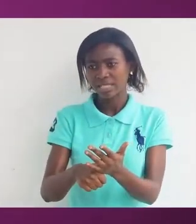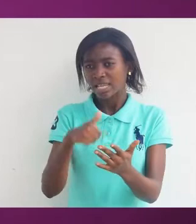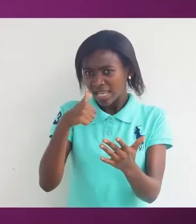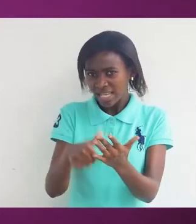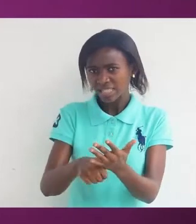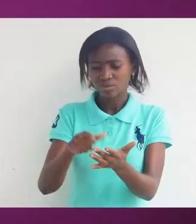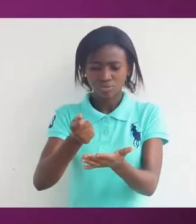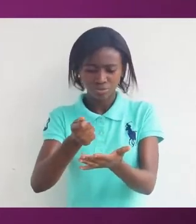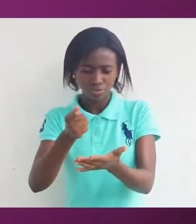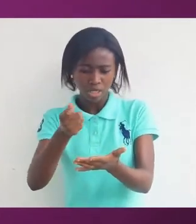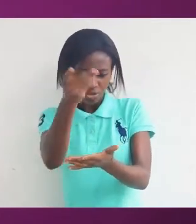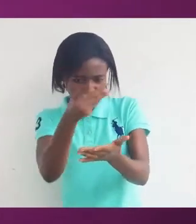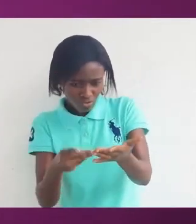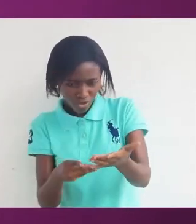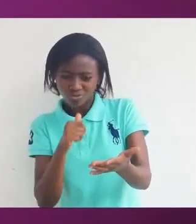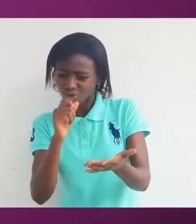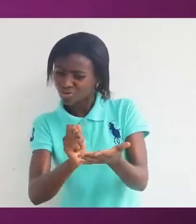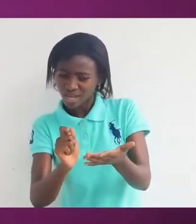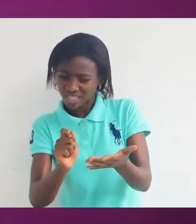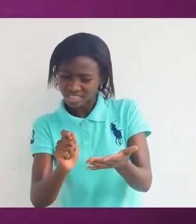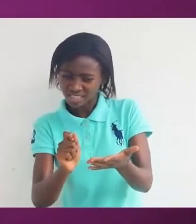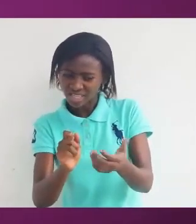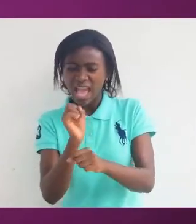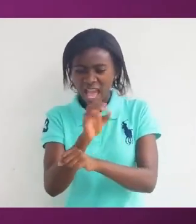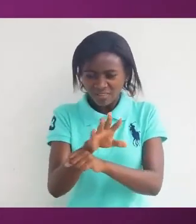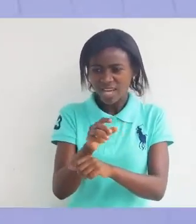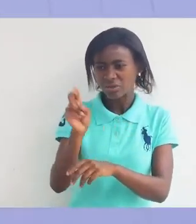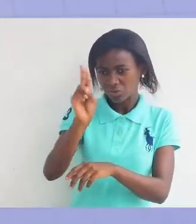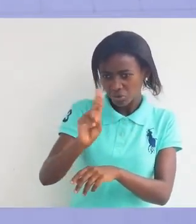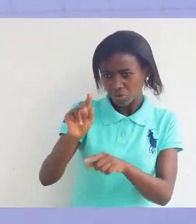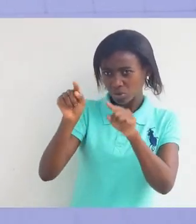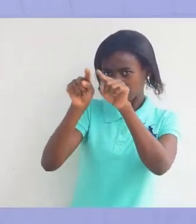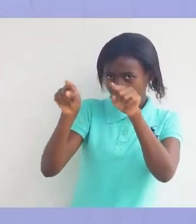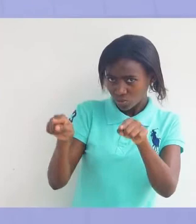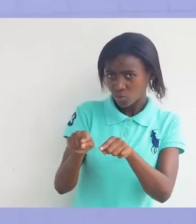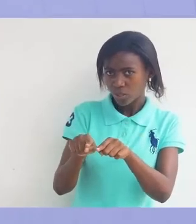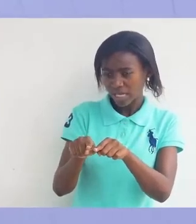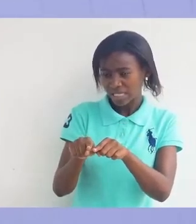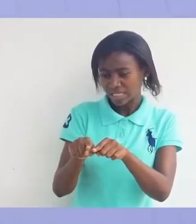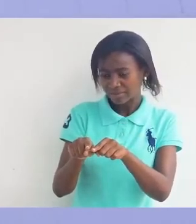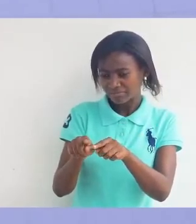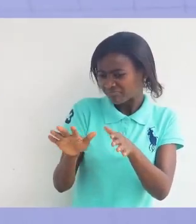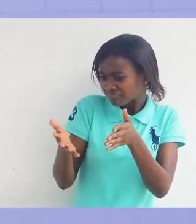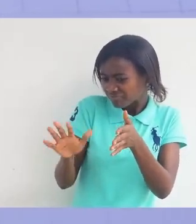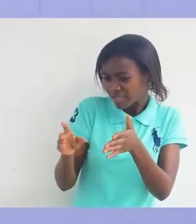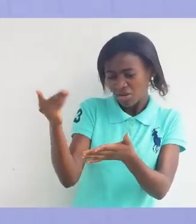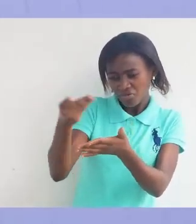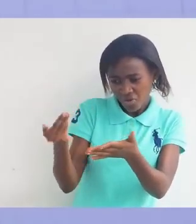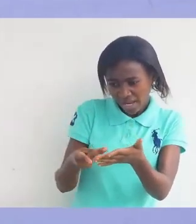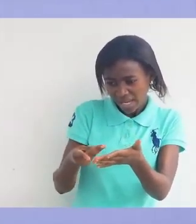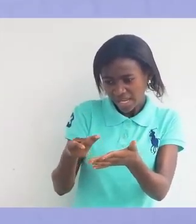written, and it is advisable to use squares by either drawing it